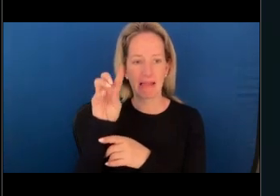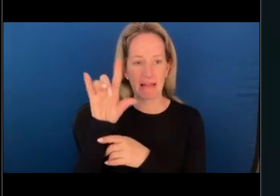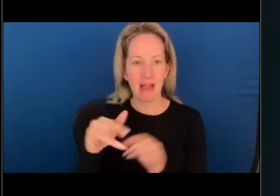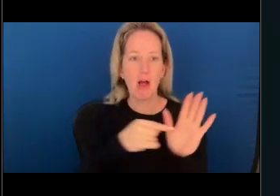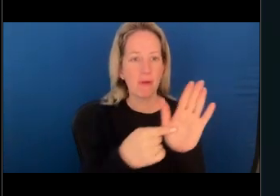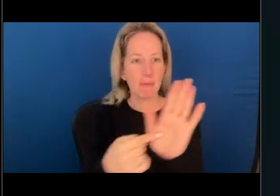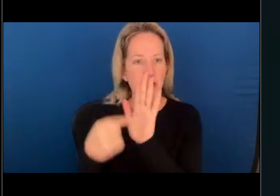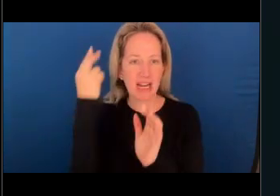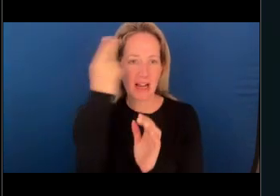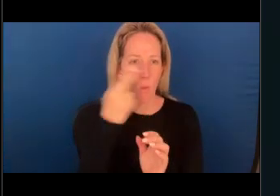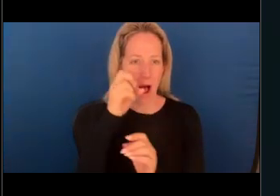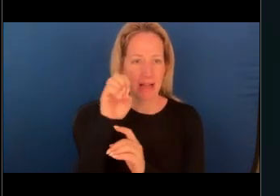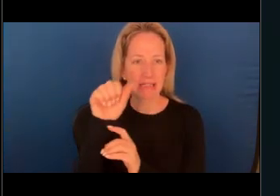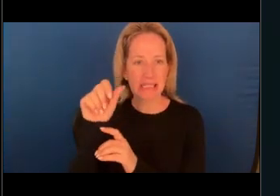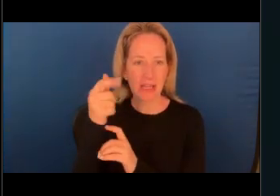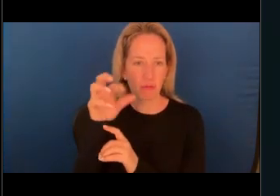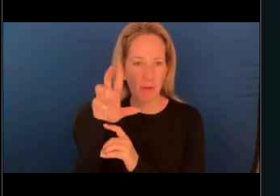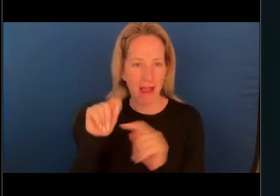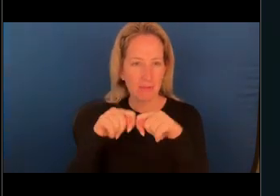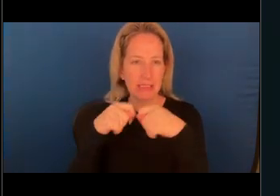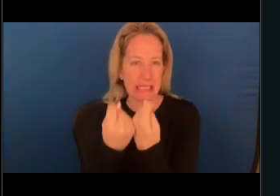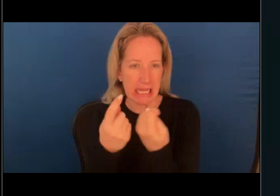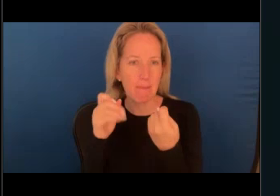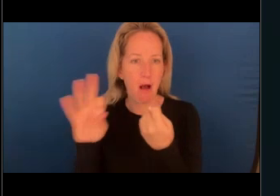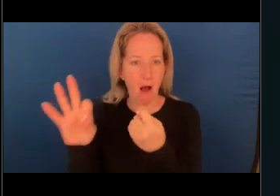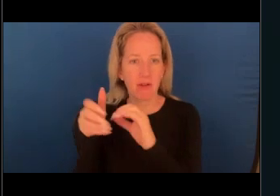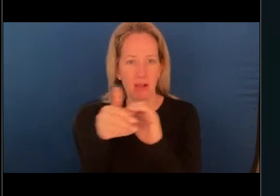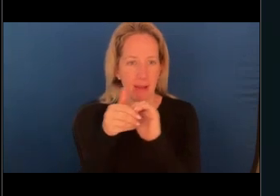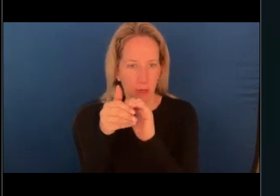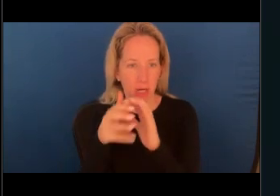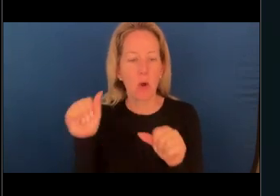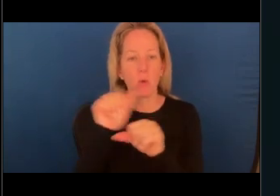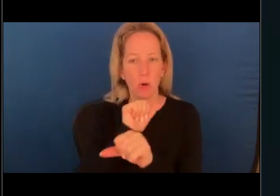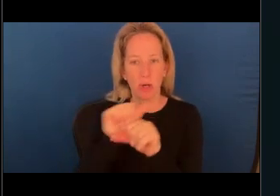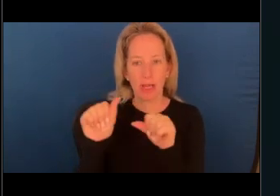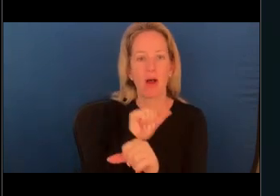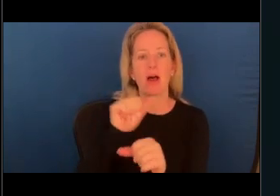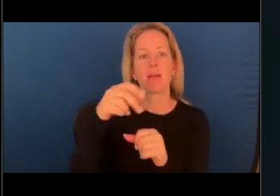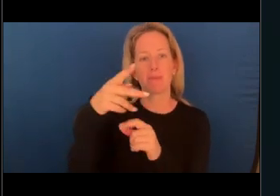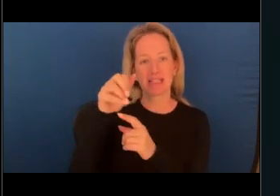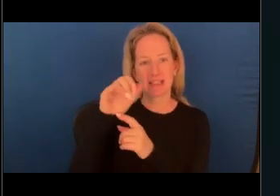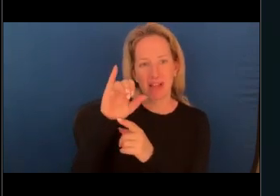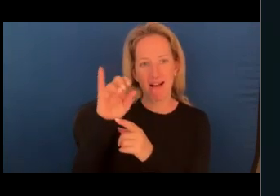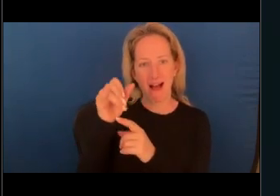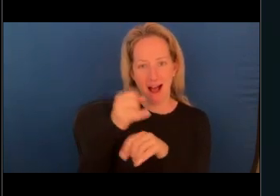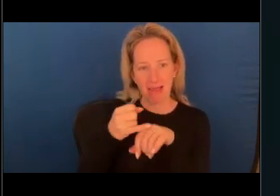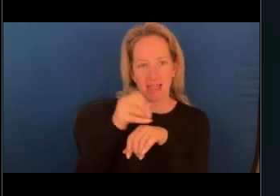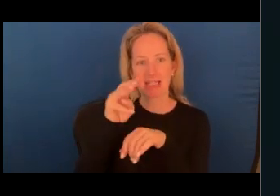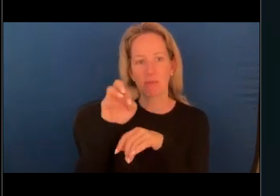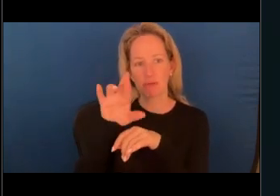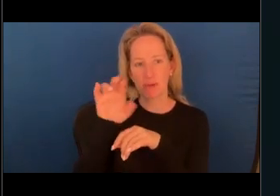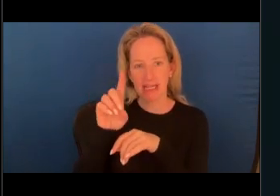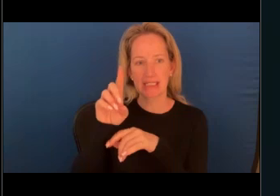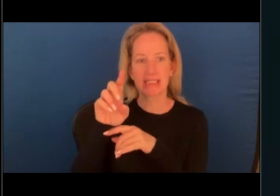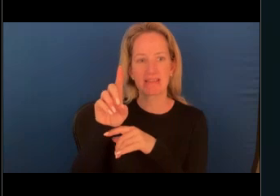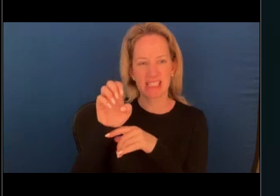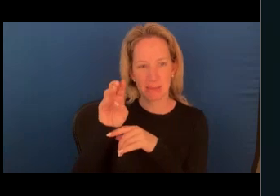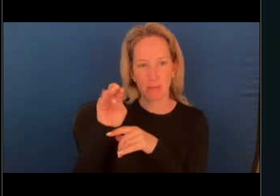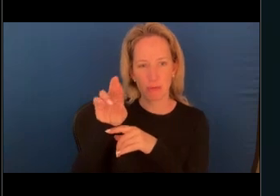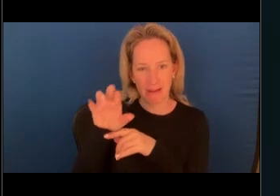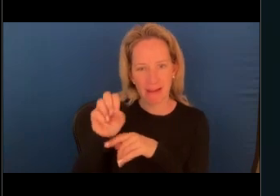of collaborators working on the Pacific Islands Marine Debris Community Action Coalition. And I know you've just heard about some